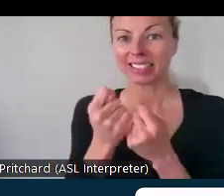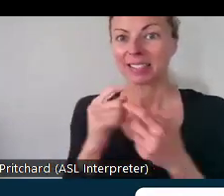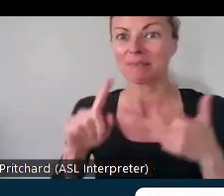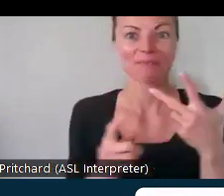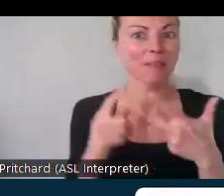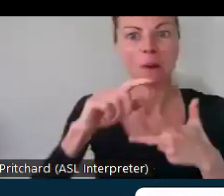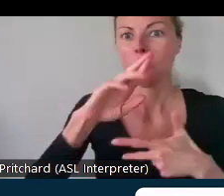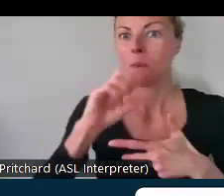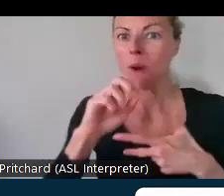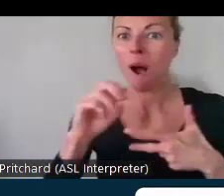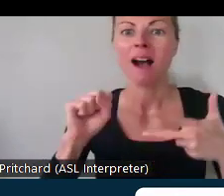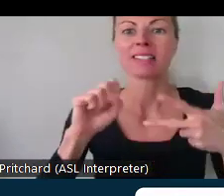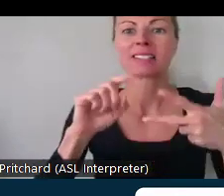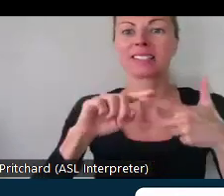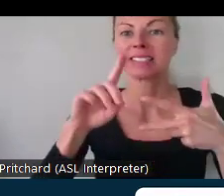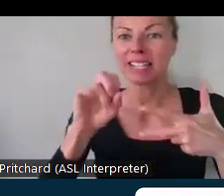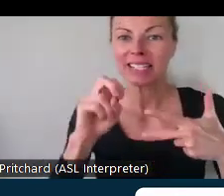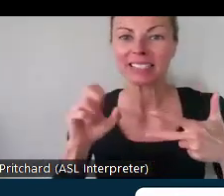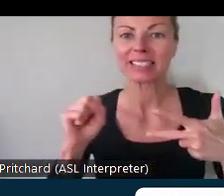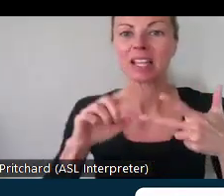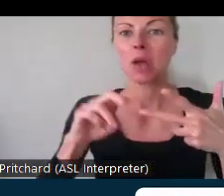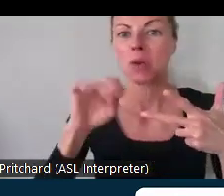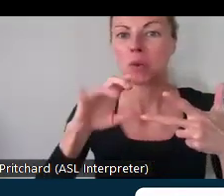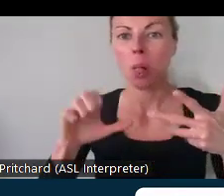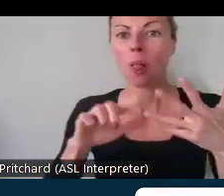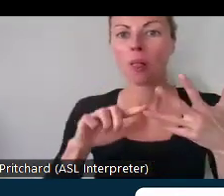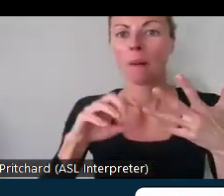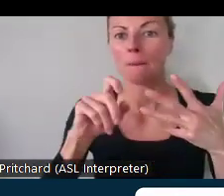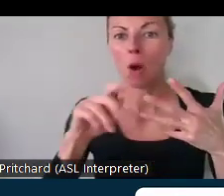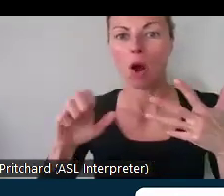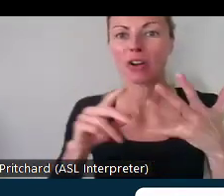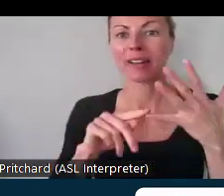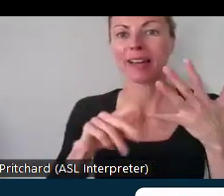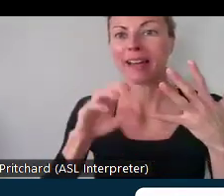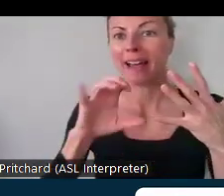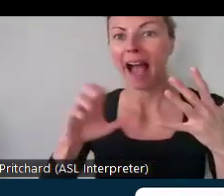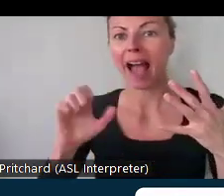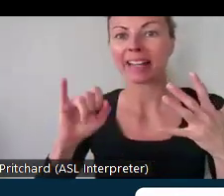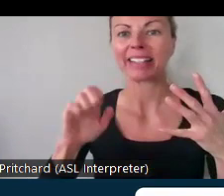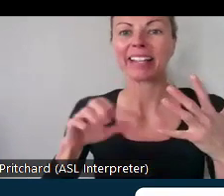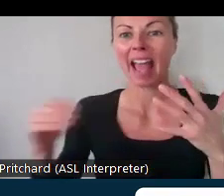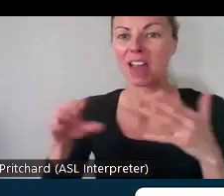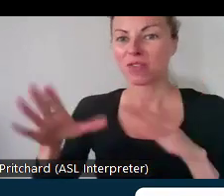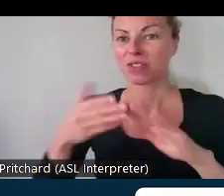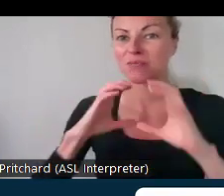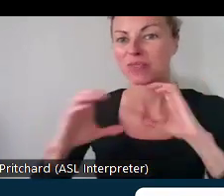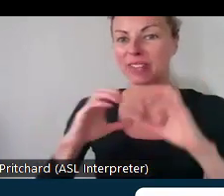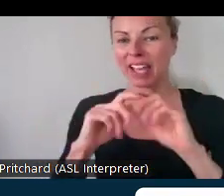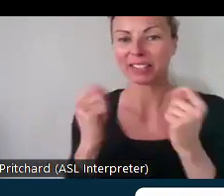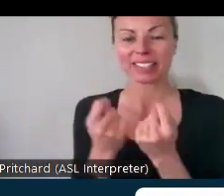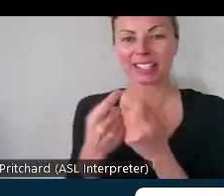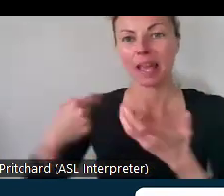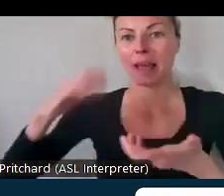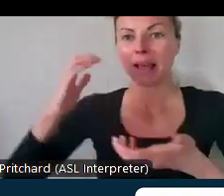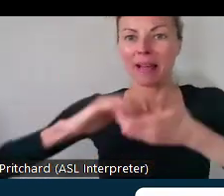Denise, Nicole, and Mark, and Connie and her communications team. I want to acknowledge our thought partners in this work, Collaborative